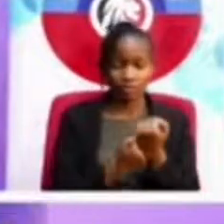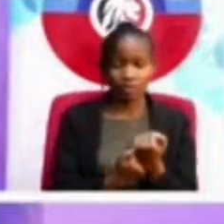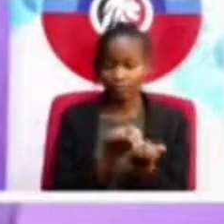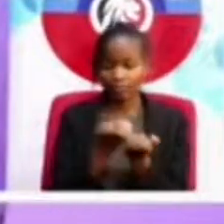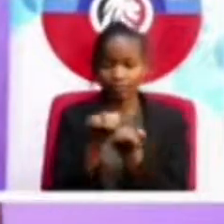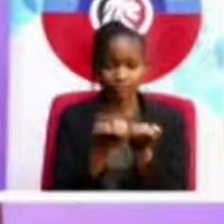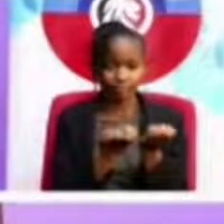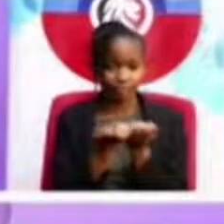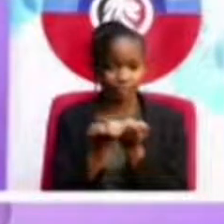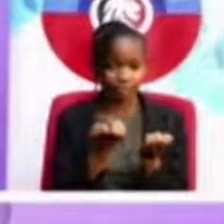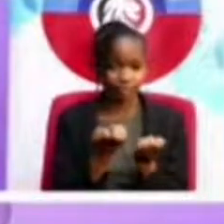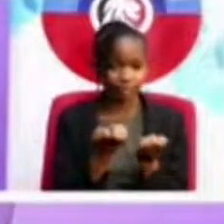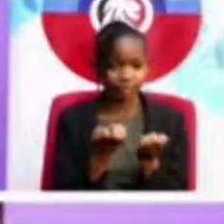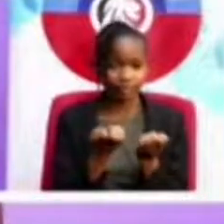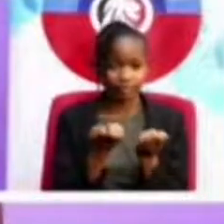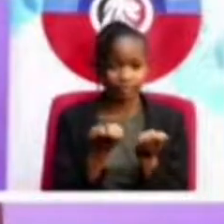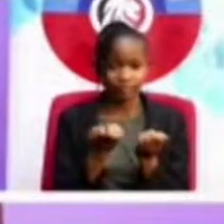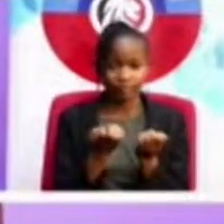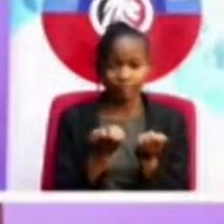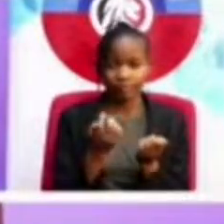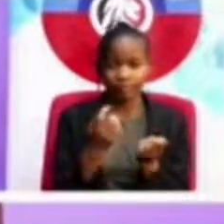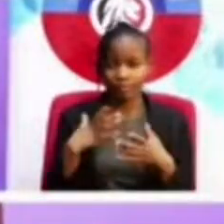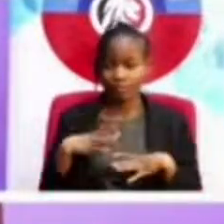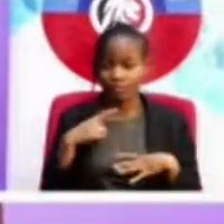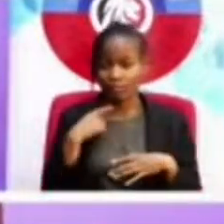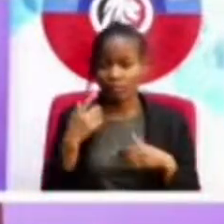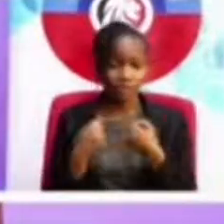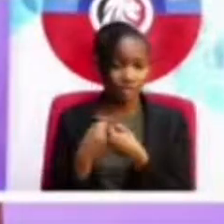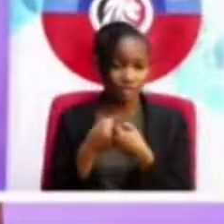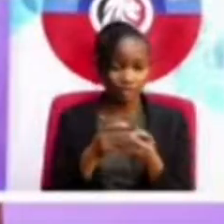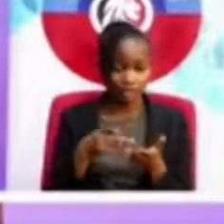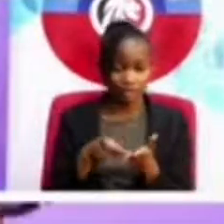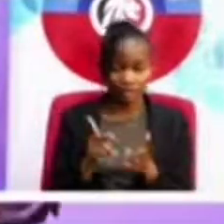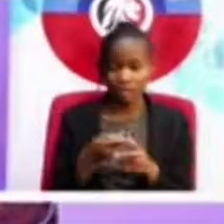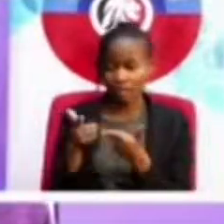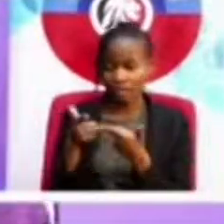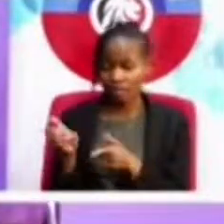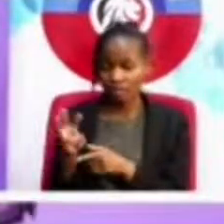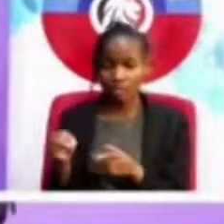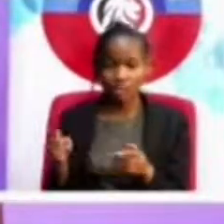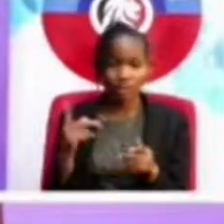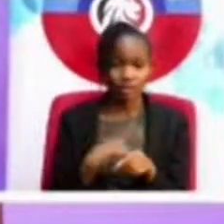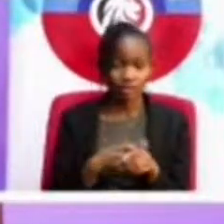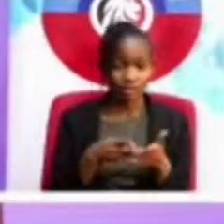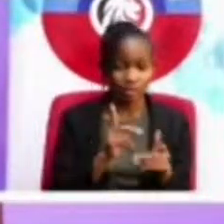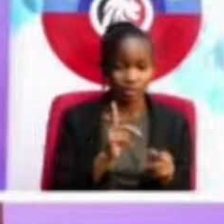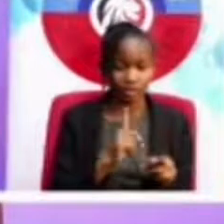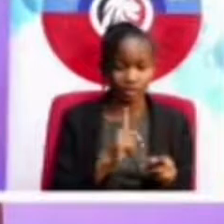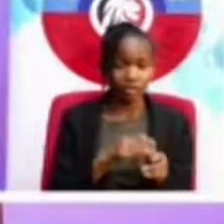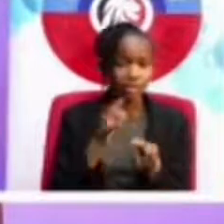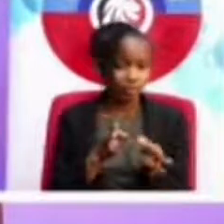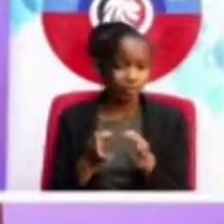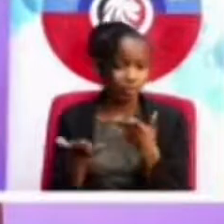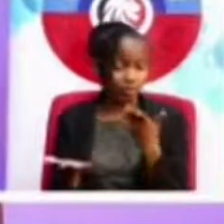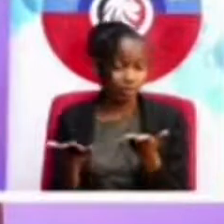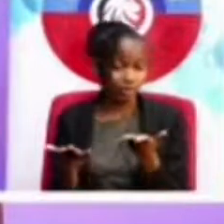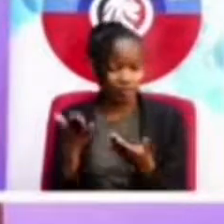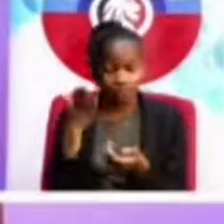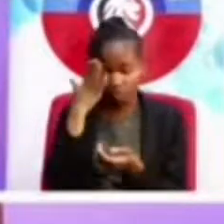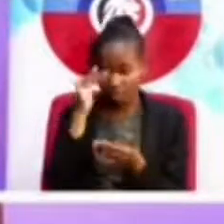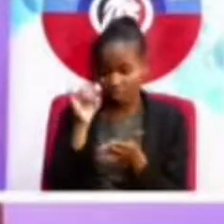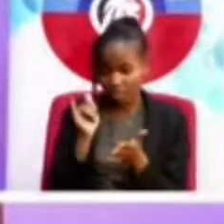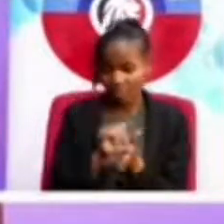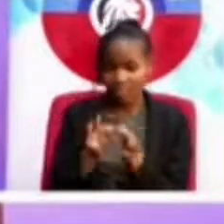of those that have challenges to pay. We allow them time to pay, as long as we are convinced that they have real